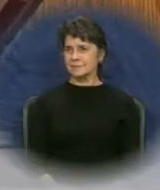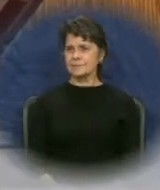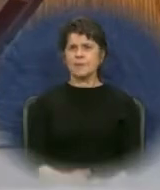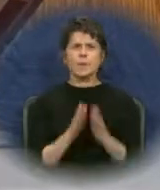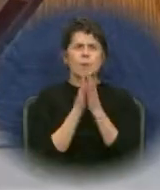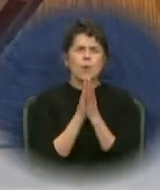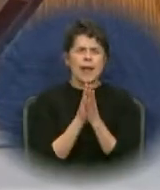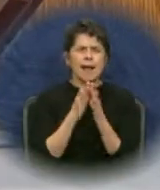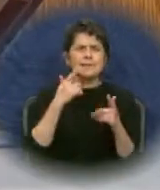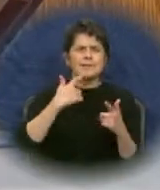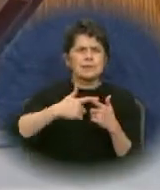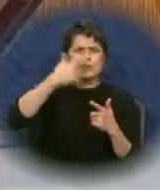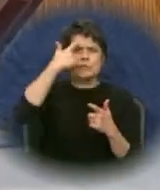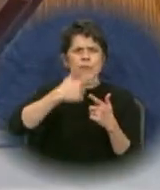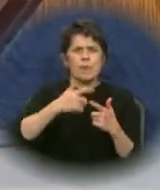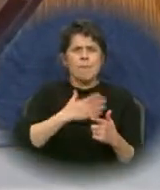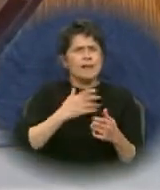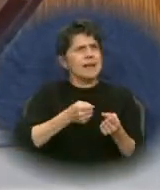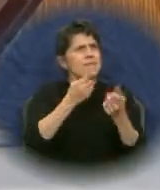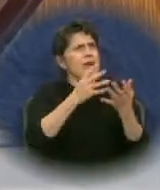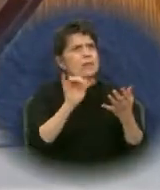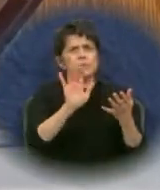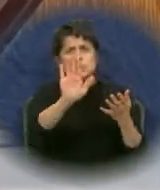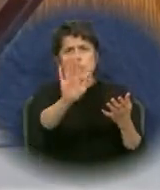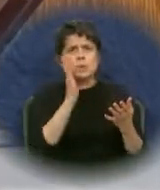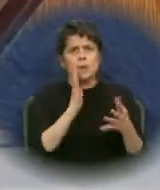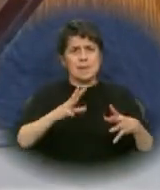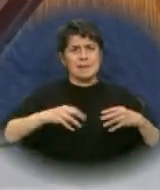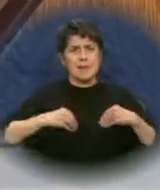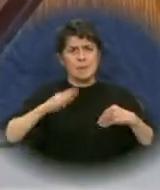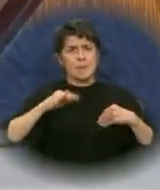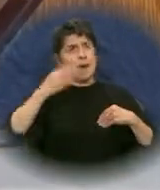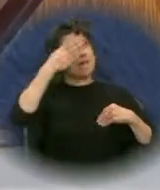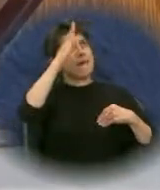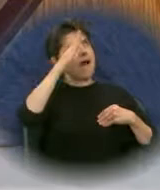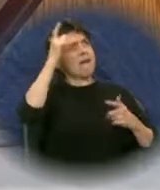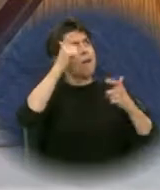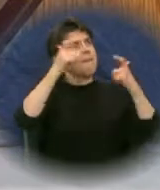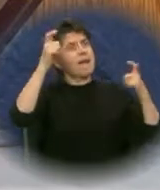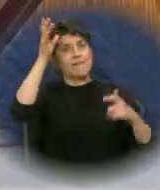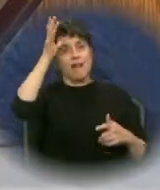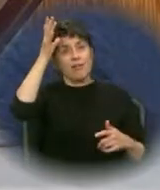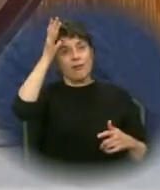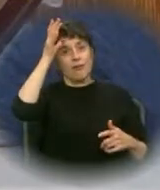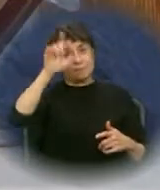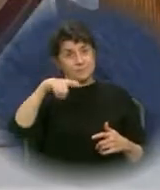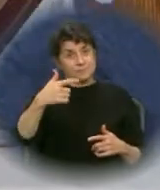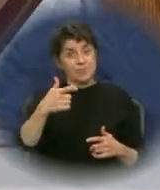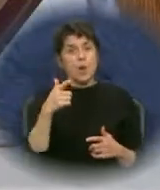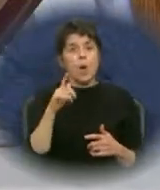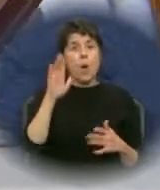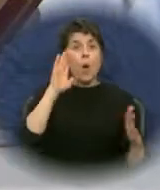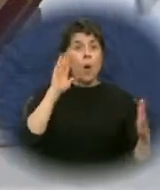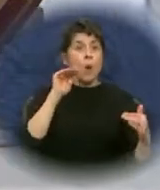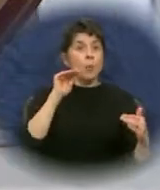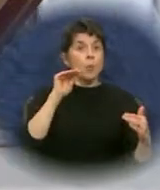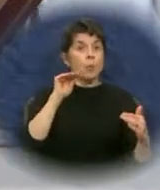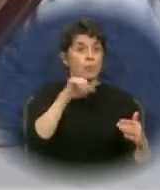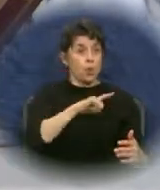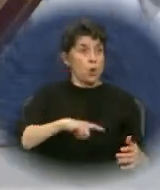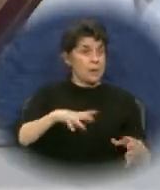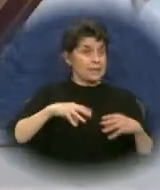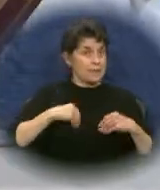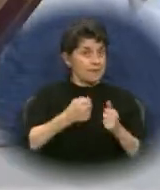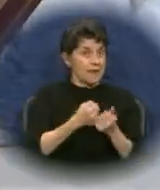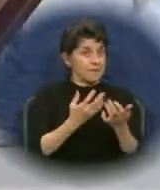Pray, sisters and brothers, that my sacrifice and yours may be acceptable to God, our Almighty Father. May the Lord accept the sacrifice at your hands